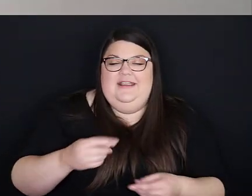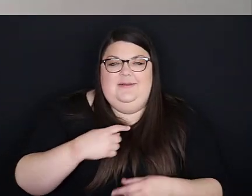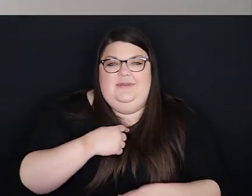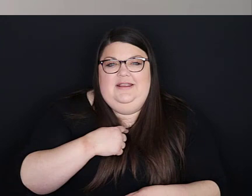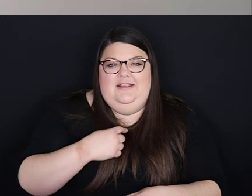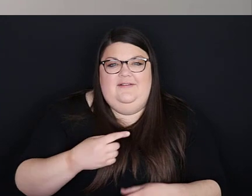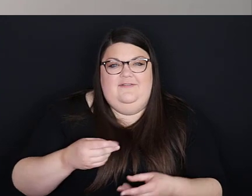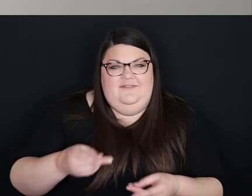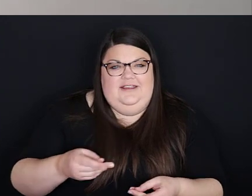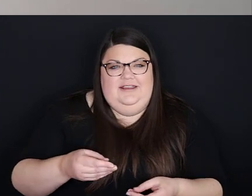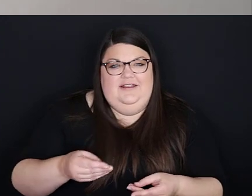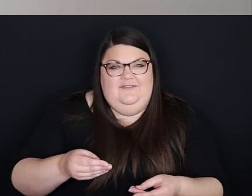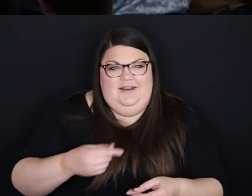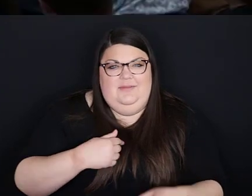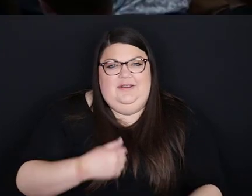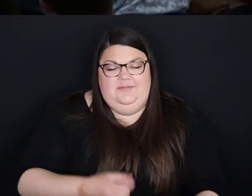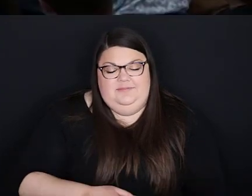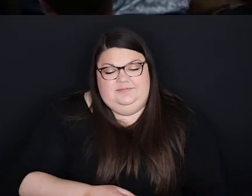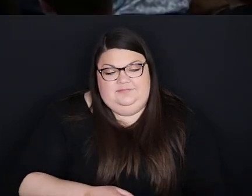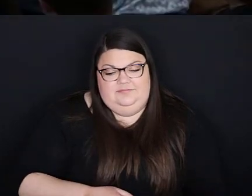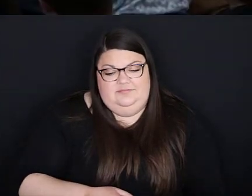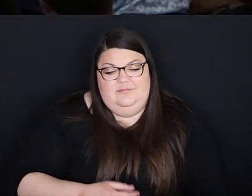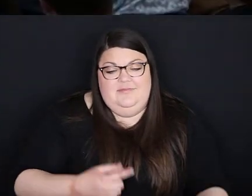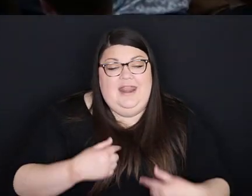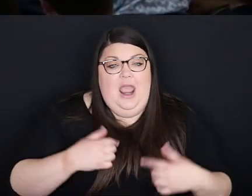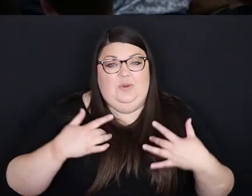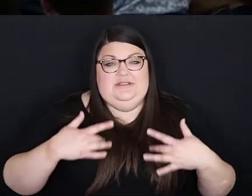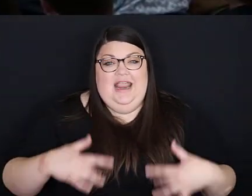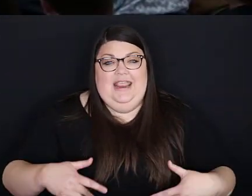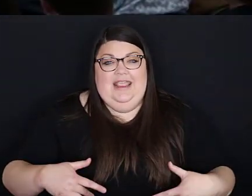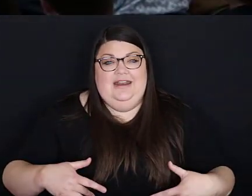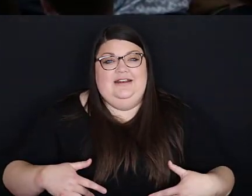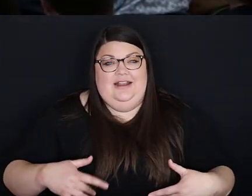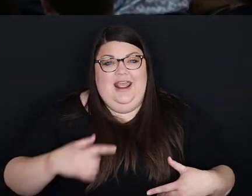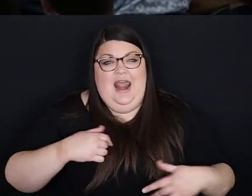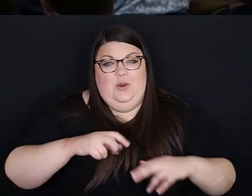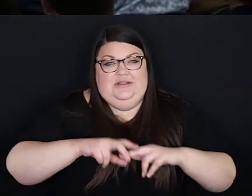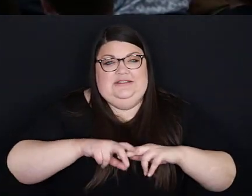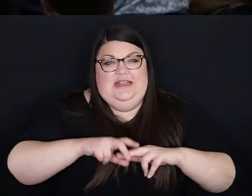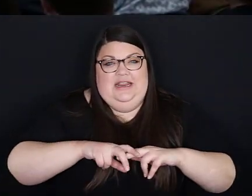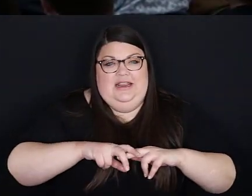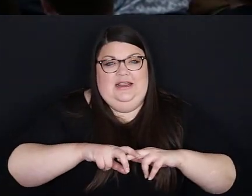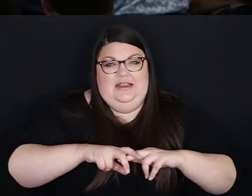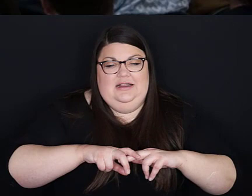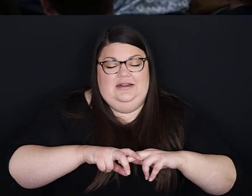me." And you were feed me, and I was naked, and I was sitting on this